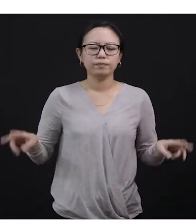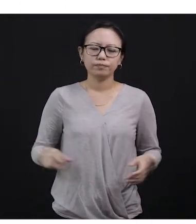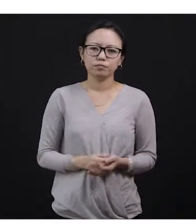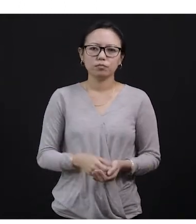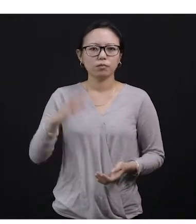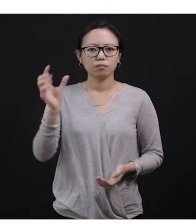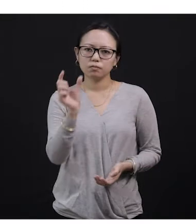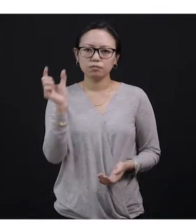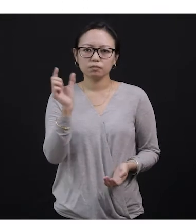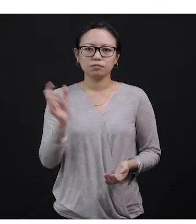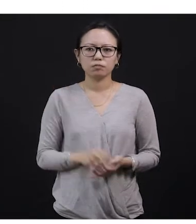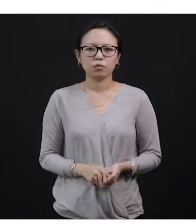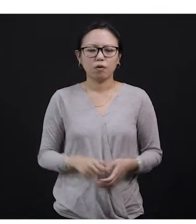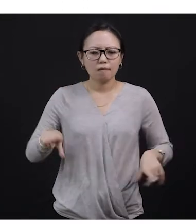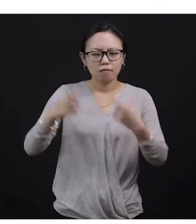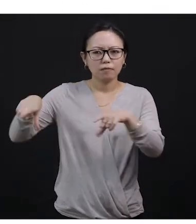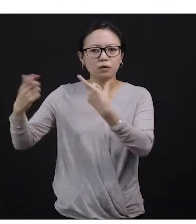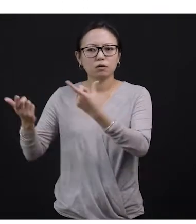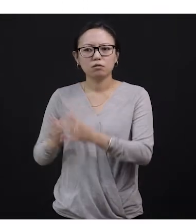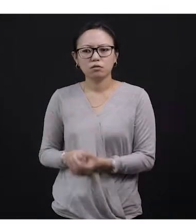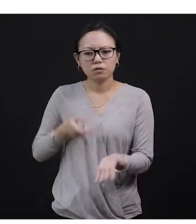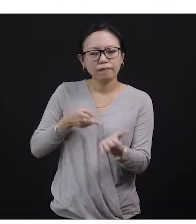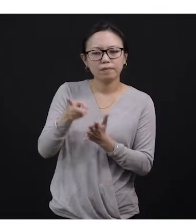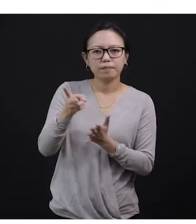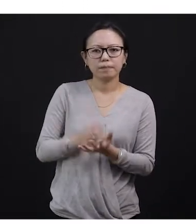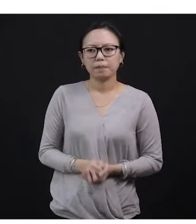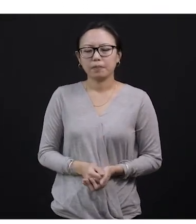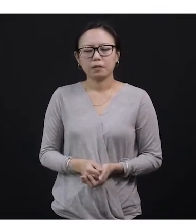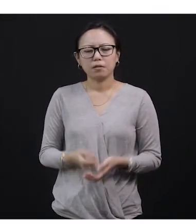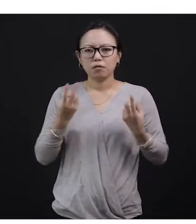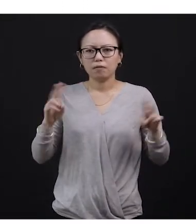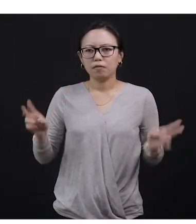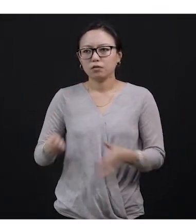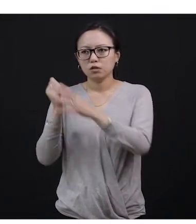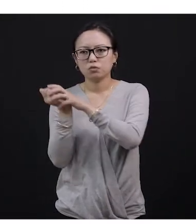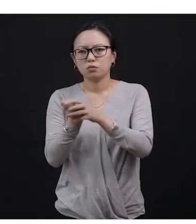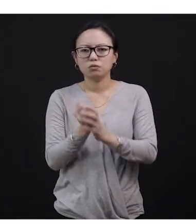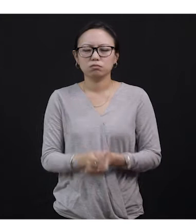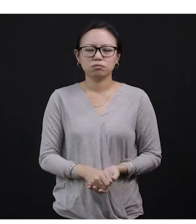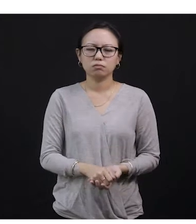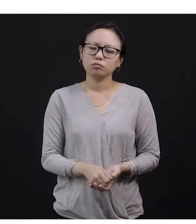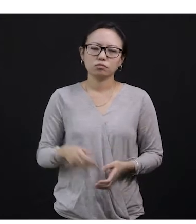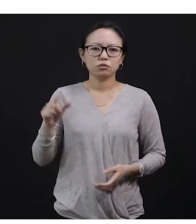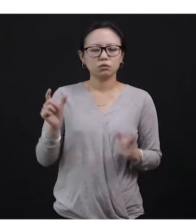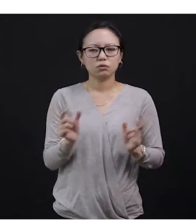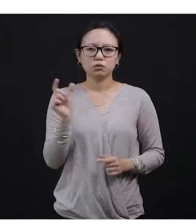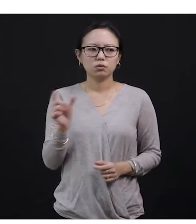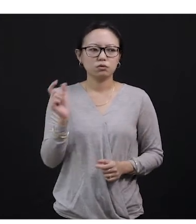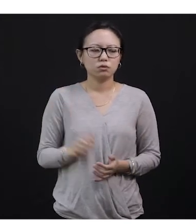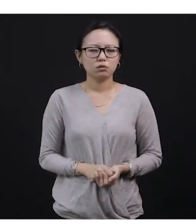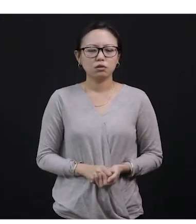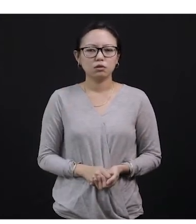grasses, and this helped them to expand their territory. All right. Now here, altogether, we